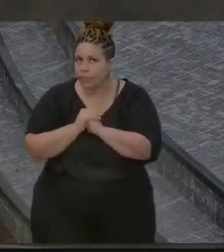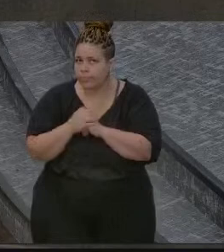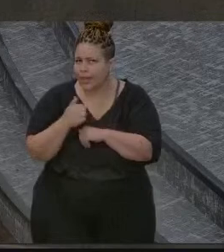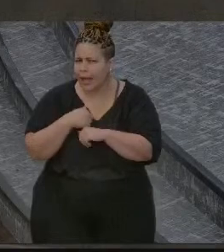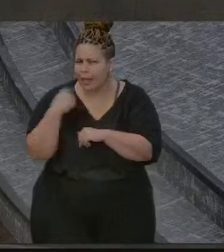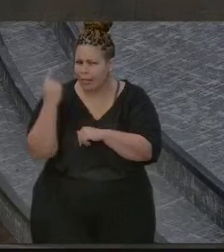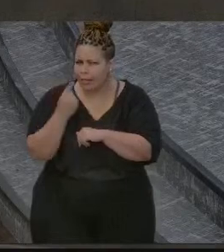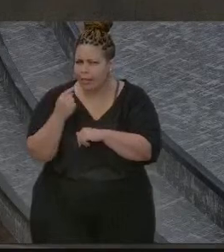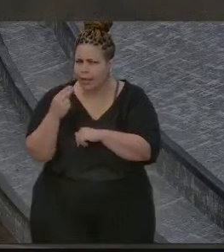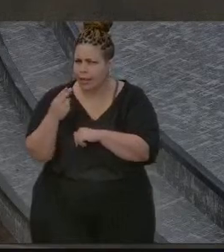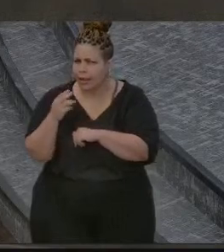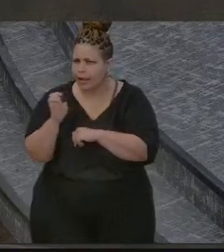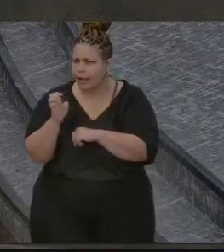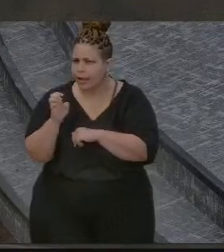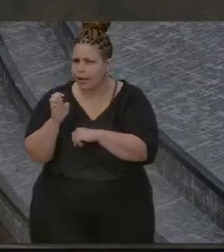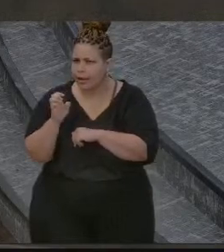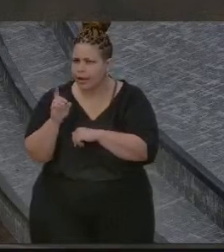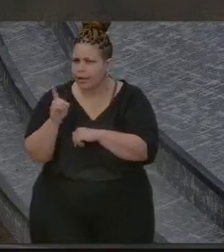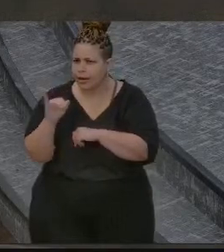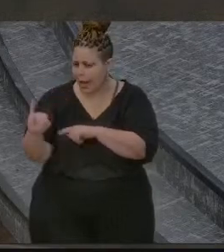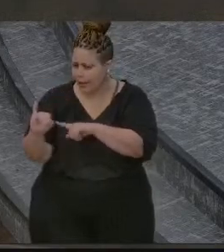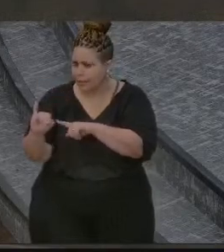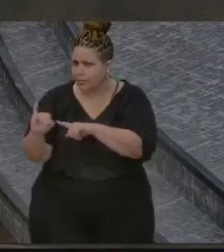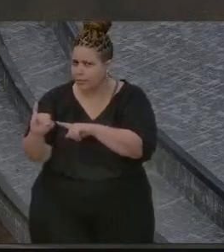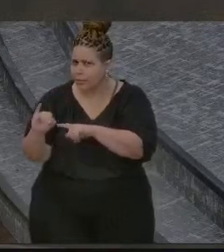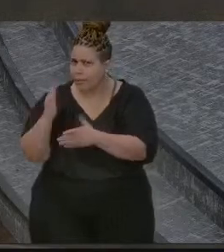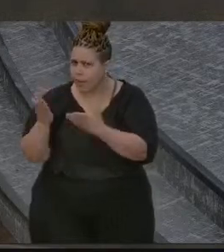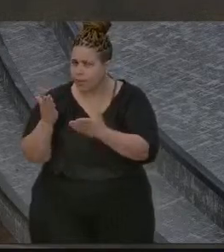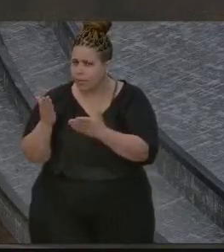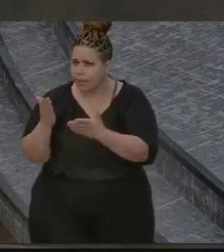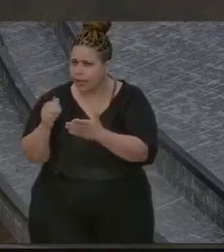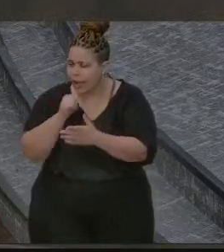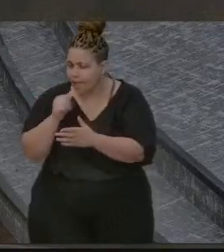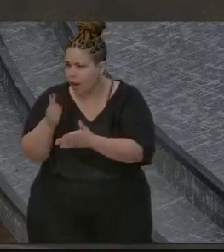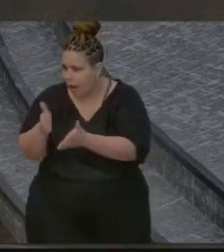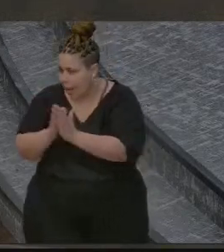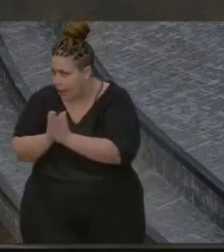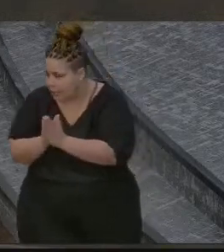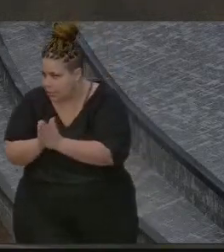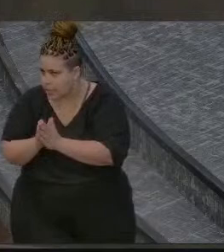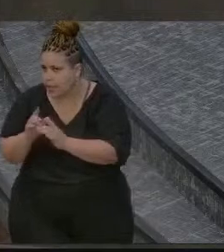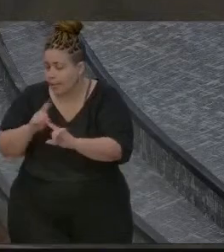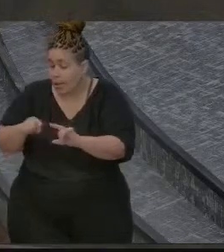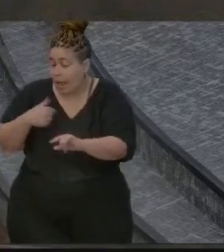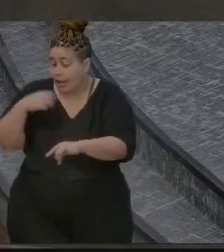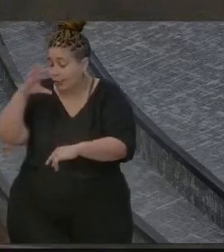not asked that specifically. I've just assumed, but